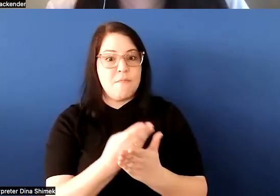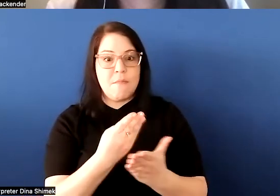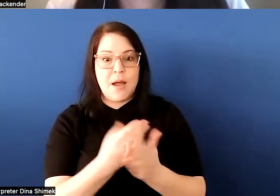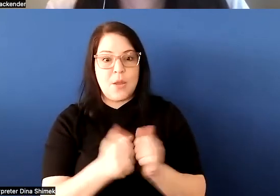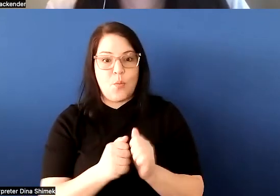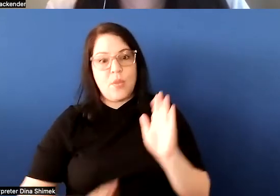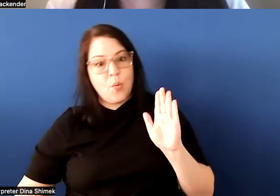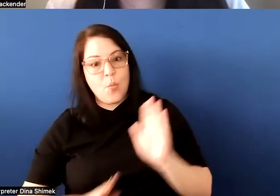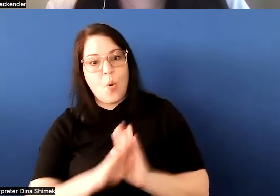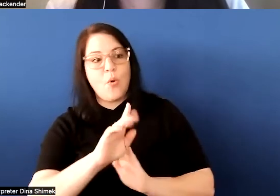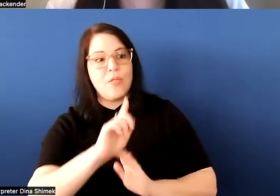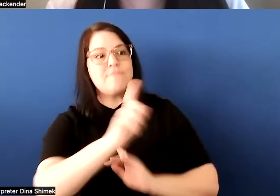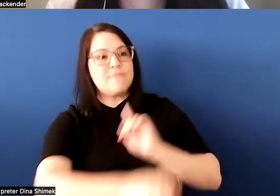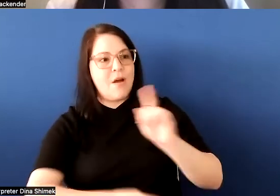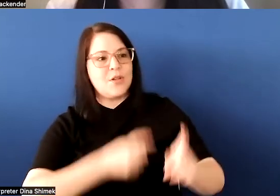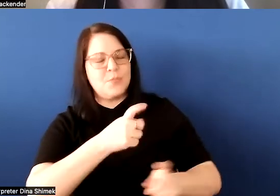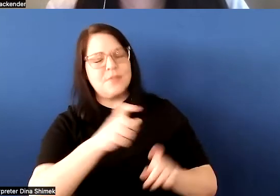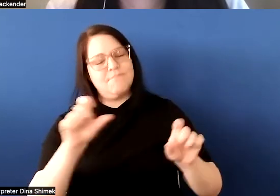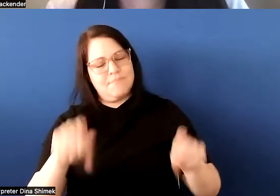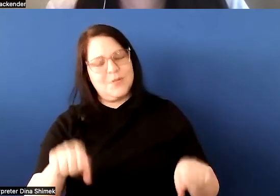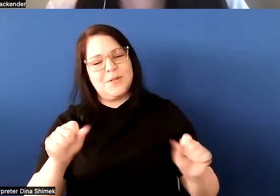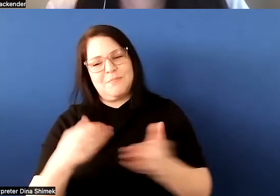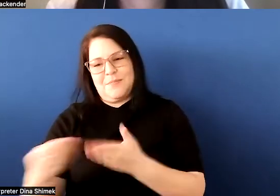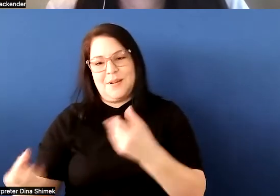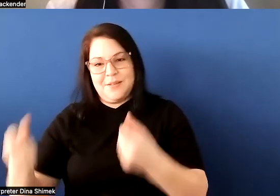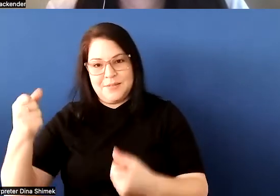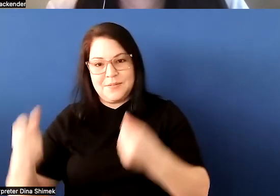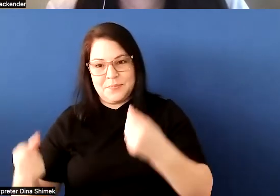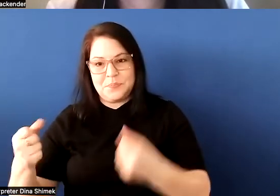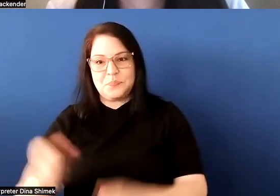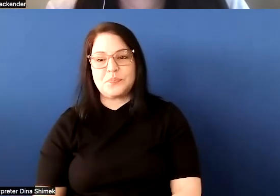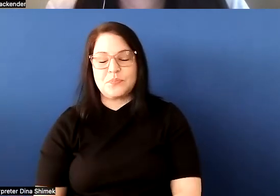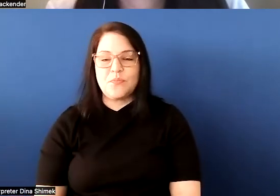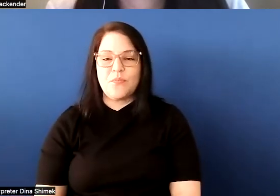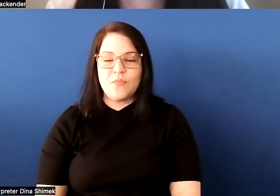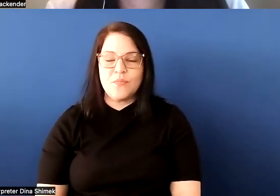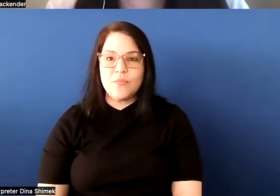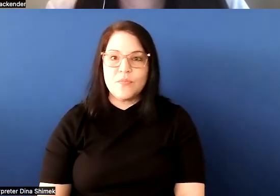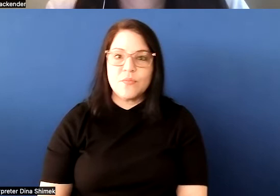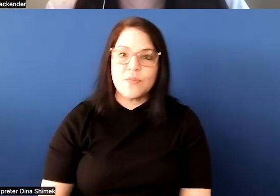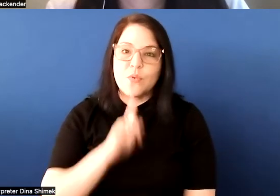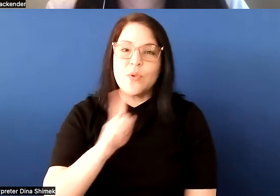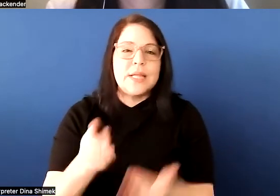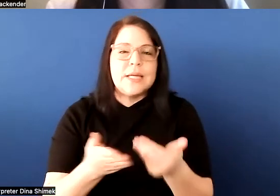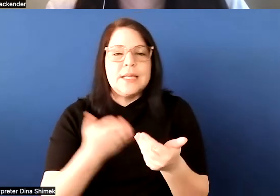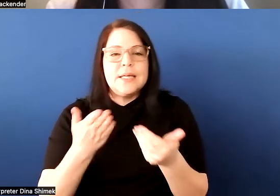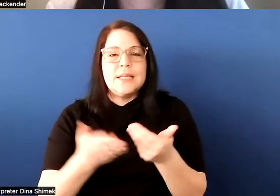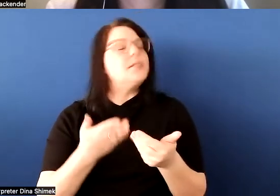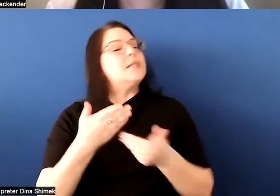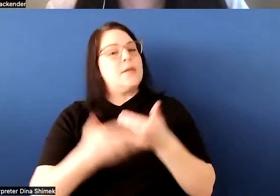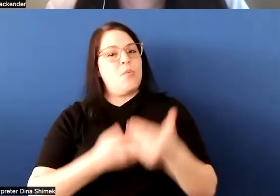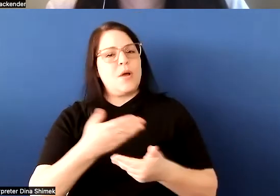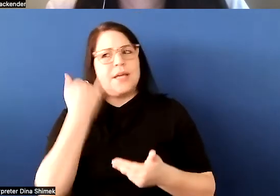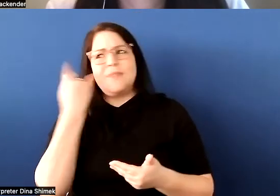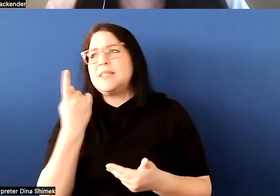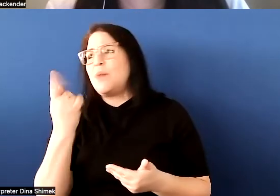through contributions to purchase that car. So it's a very easy way for even a novice